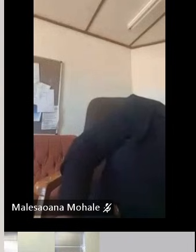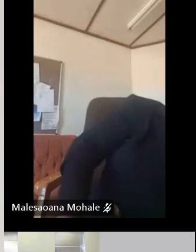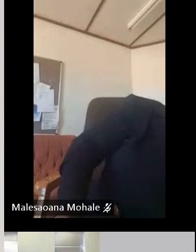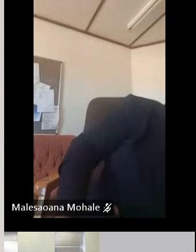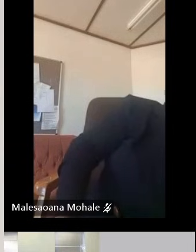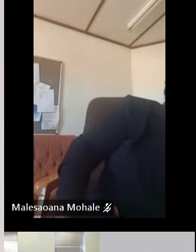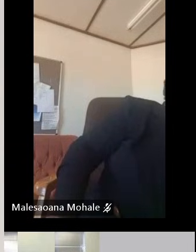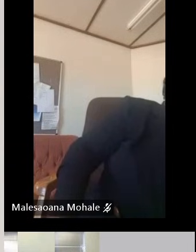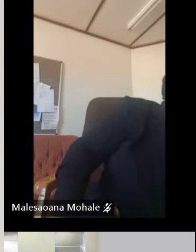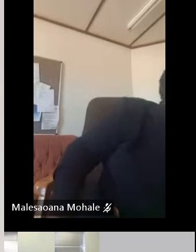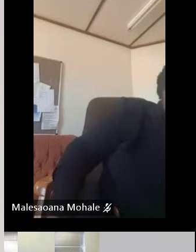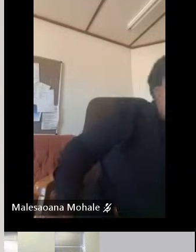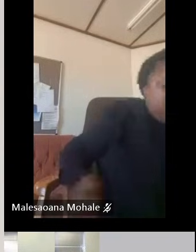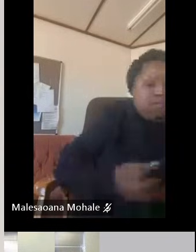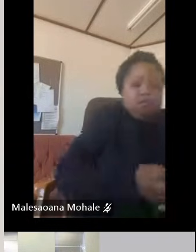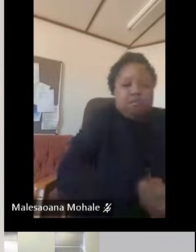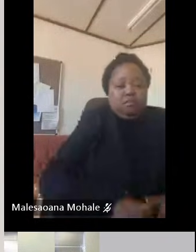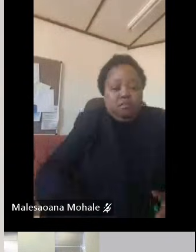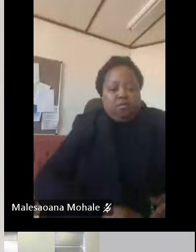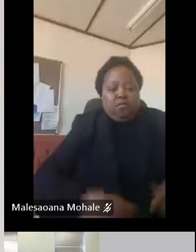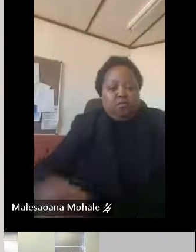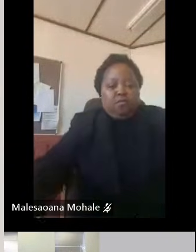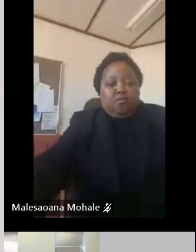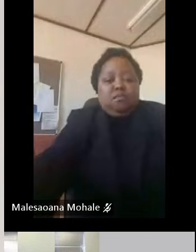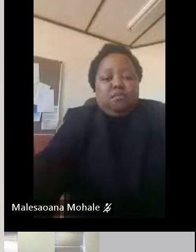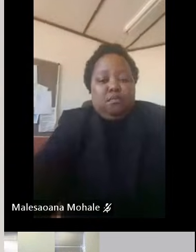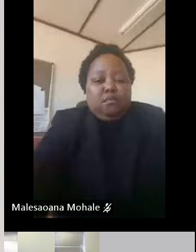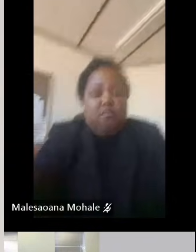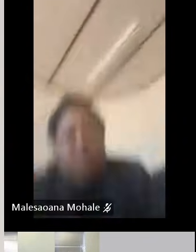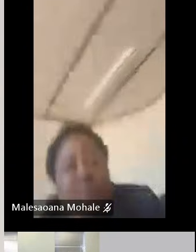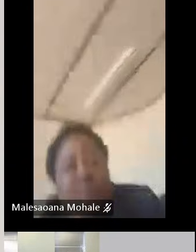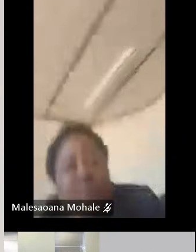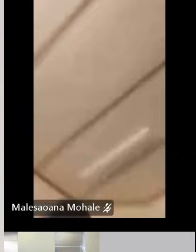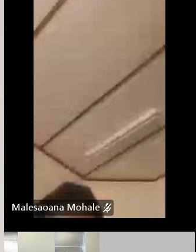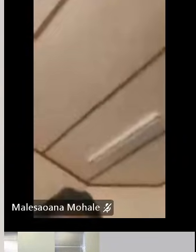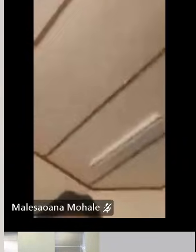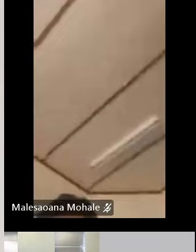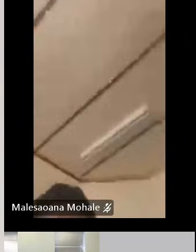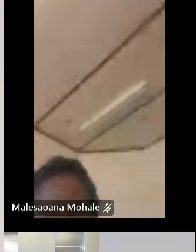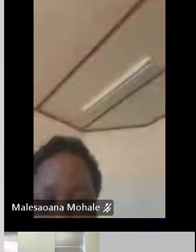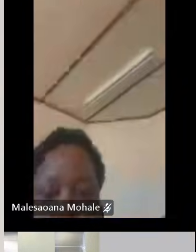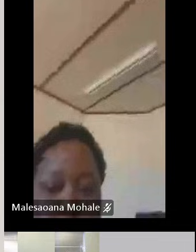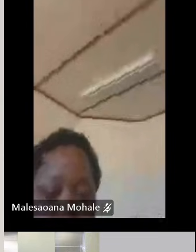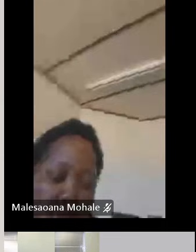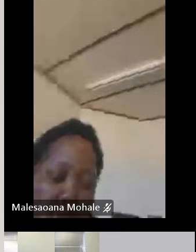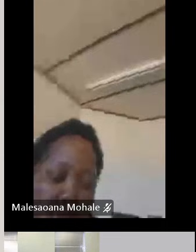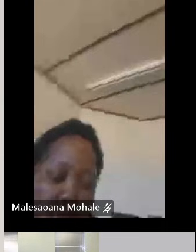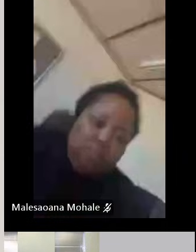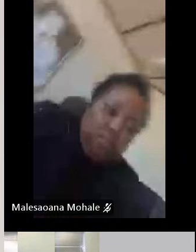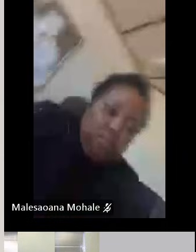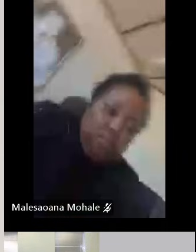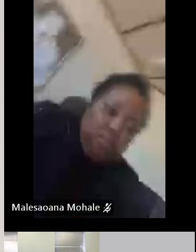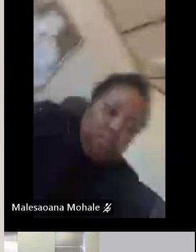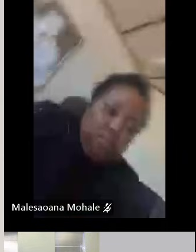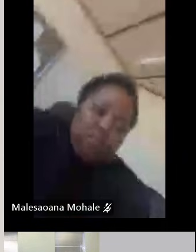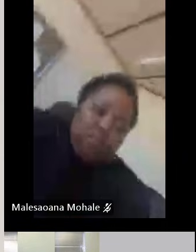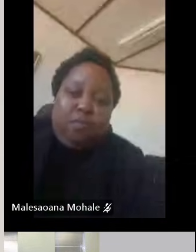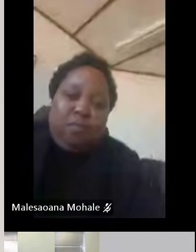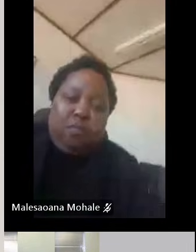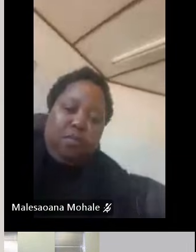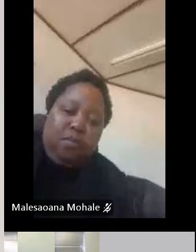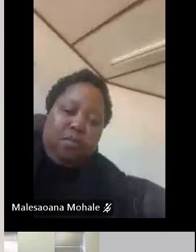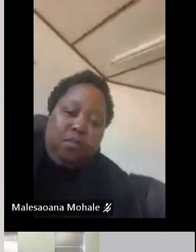being used. It is important that we be considerate of the challenges that other people may face, like persons with